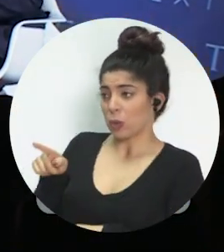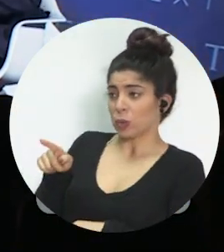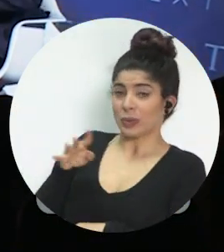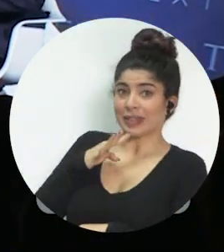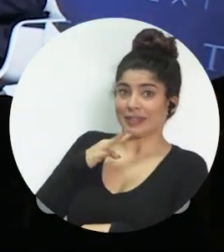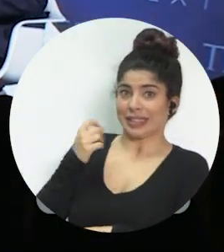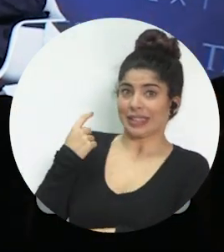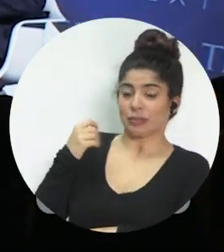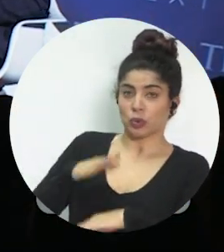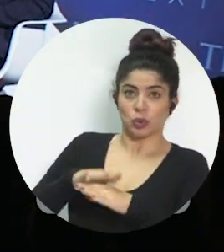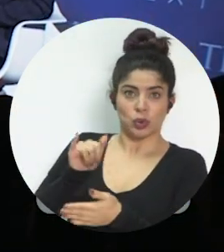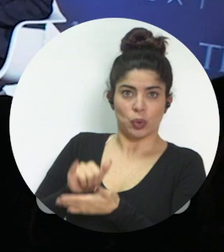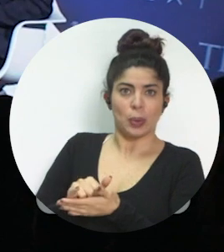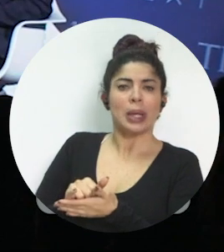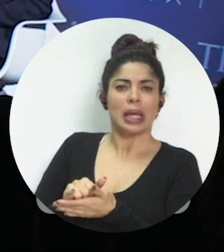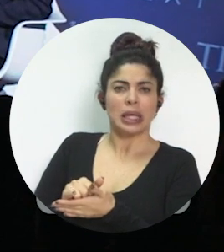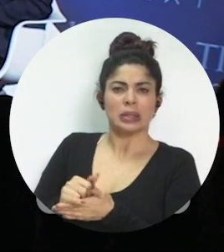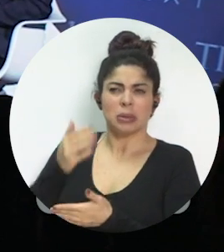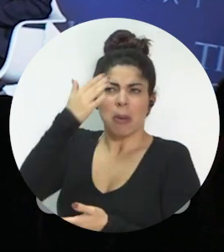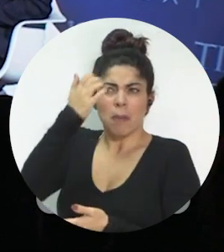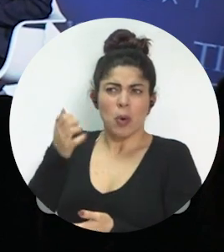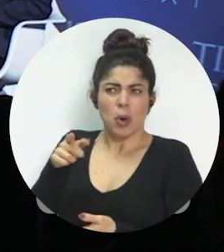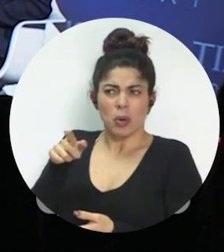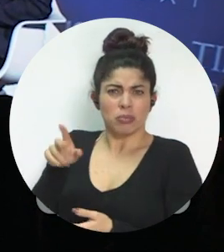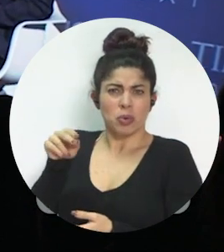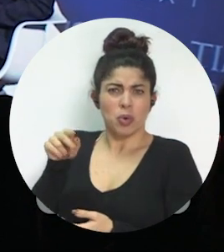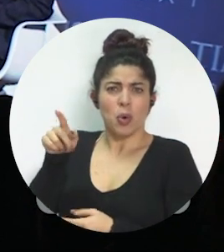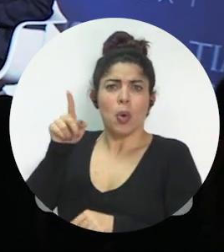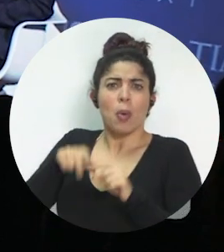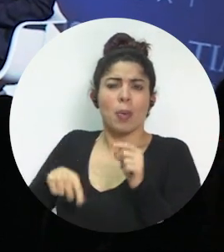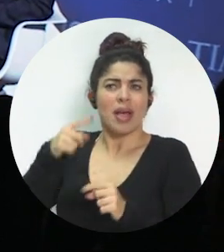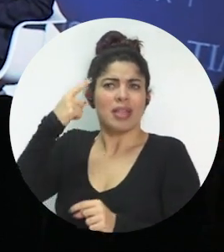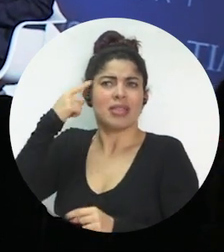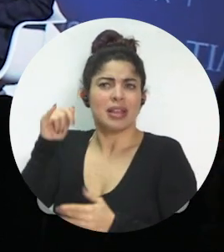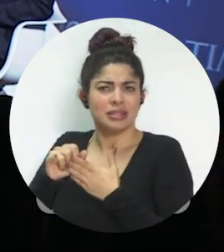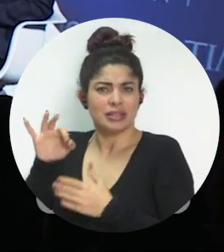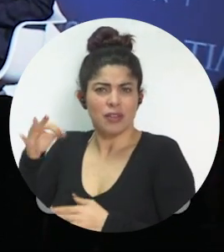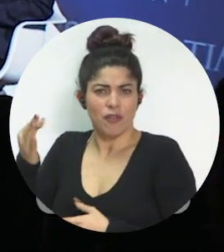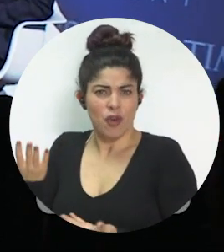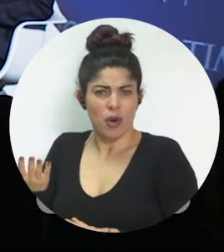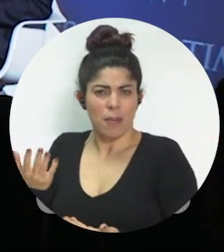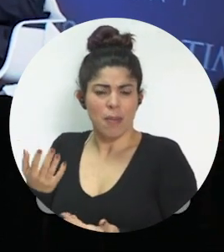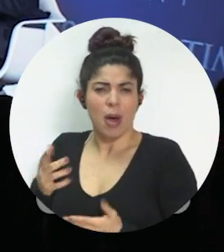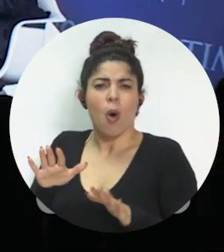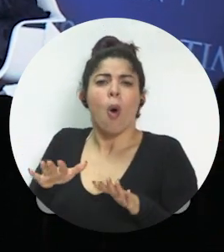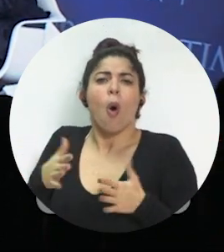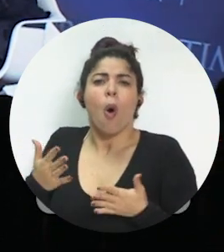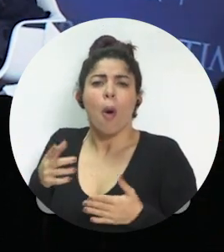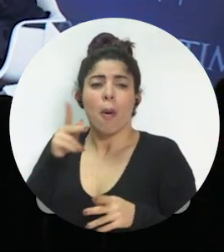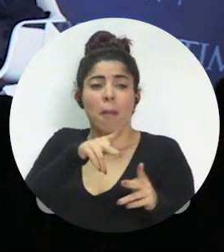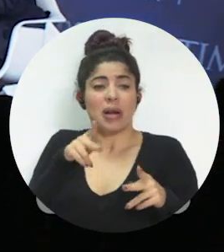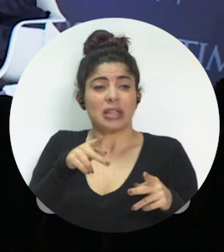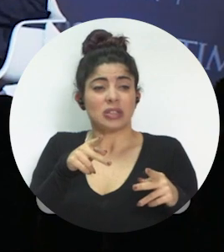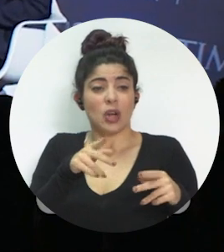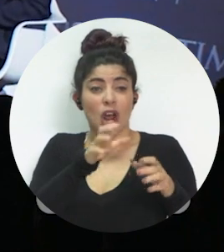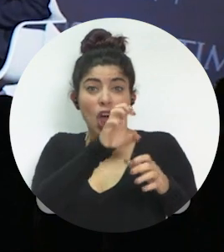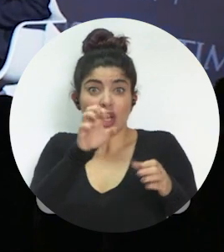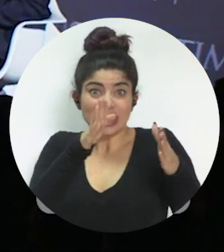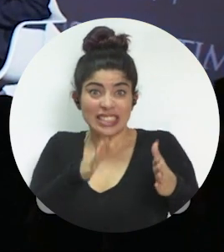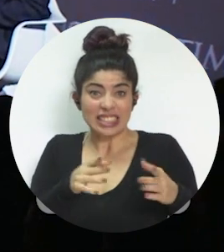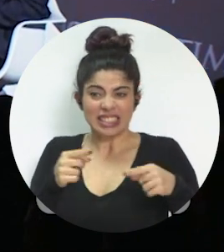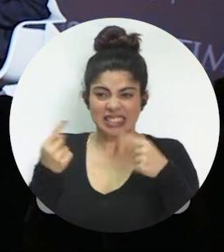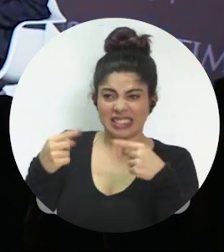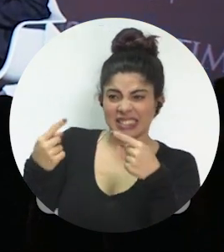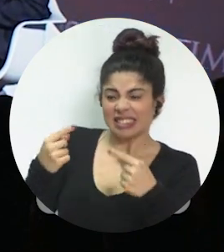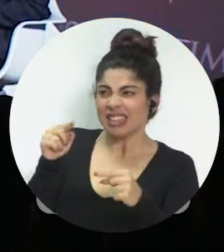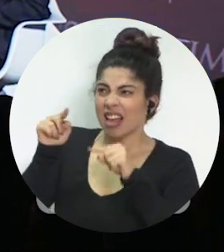housing shortage or healthcare to take care of? But you've spoken, I mean, you just spoke about why that's not the case, why you can't think of it that way.